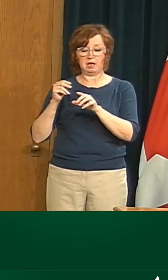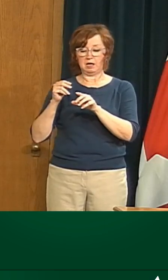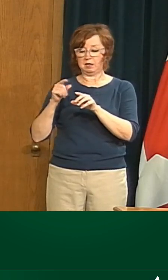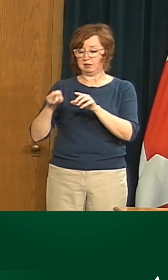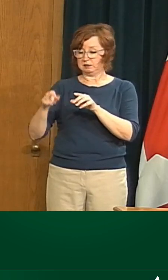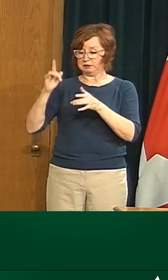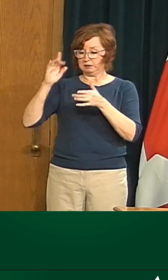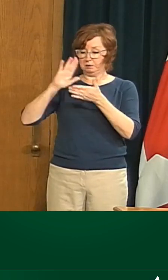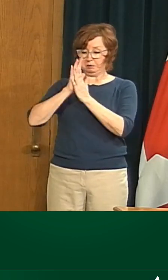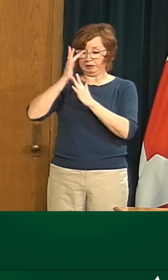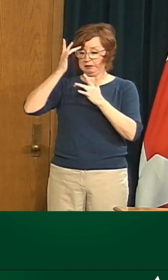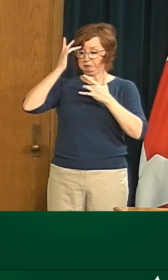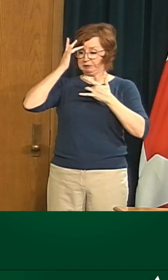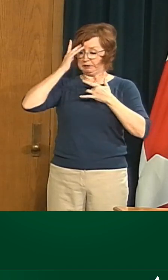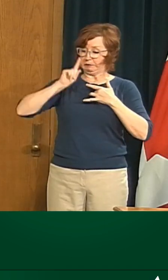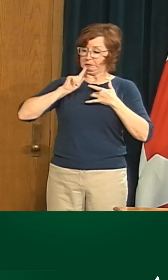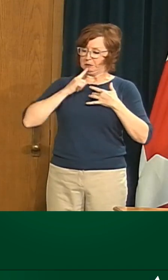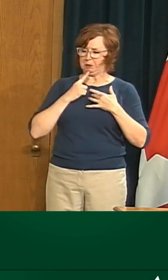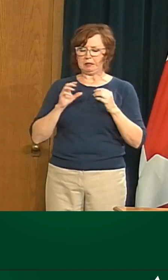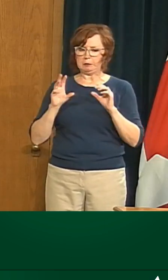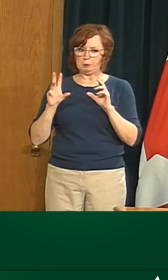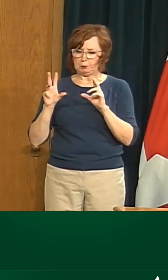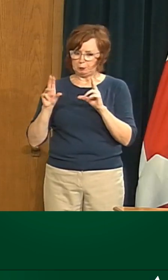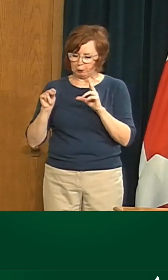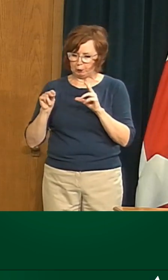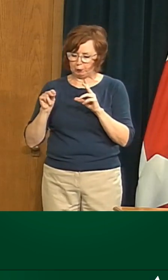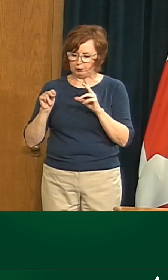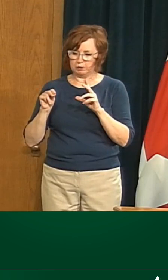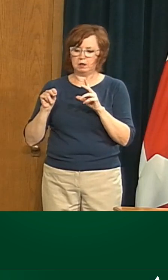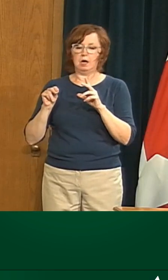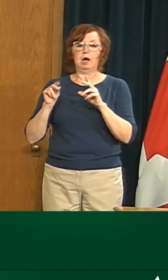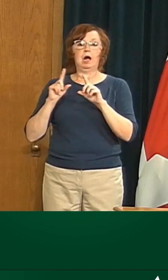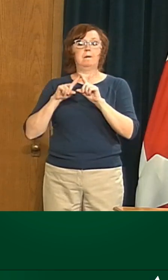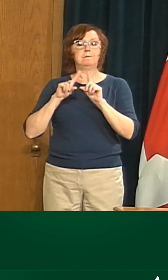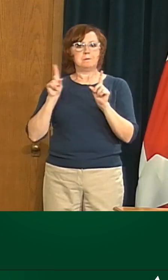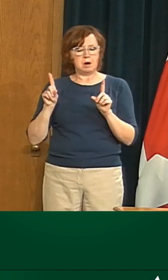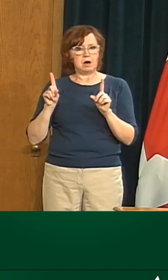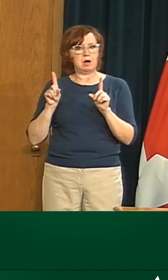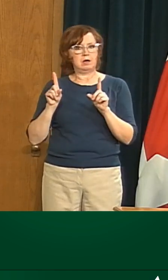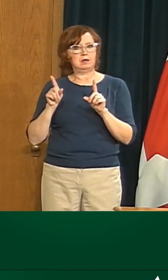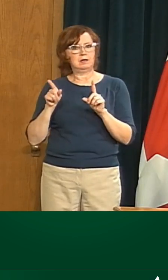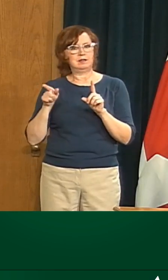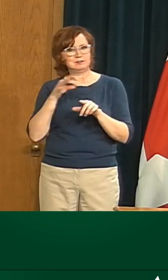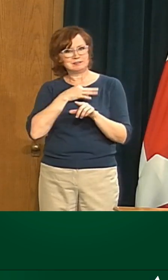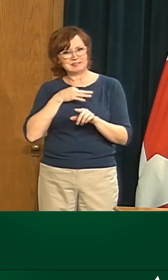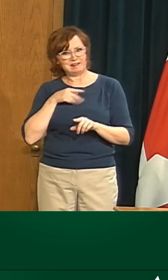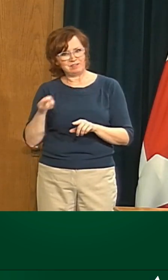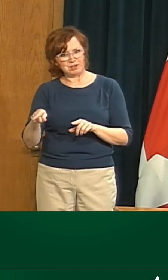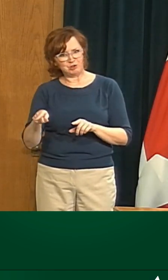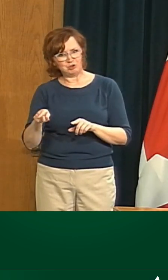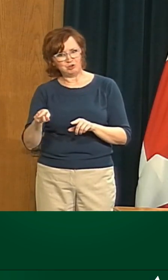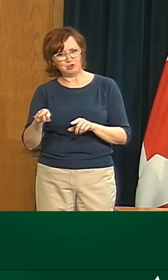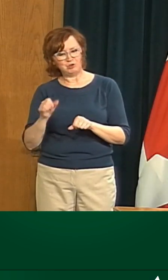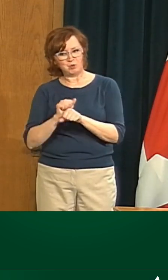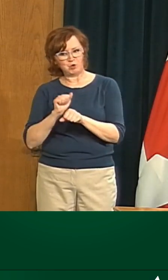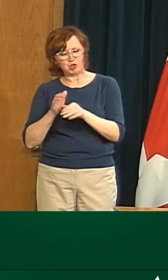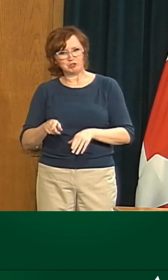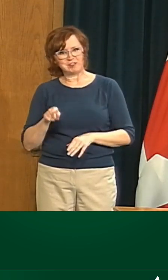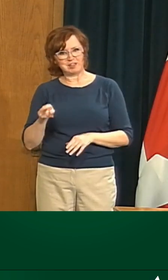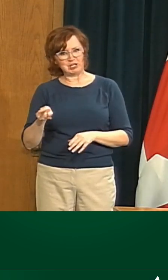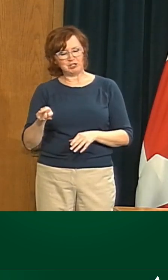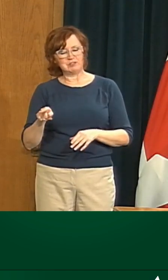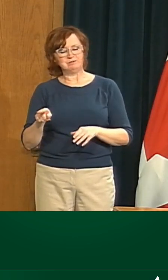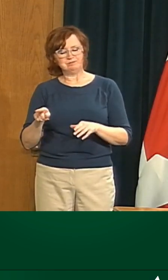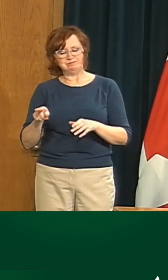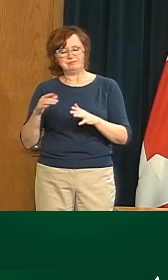also other staff who work in schools as well. But I think we're going to watch closely in those jurisdictions what their experience is